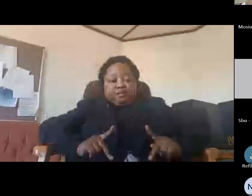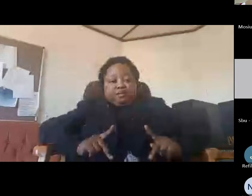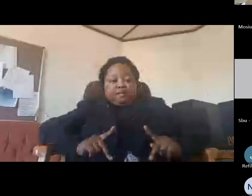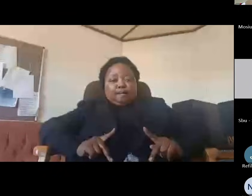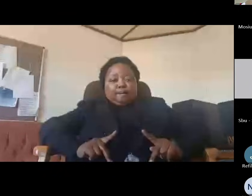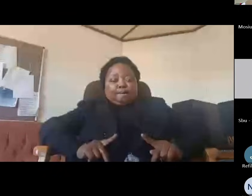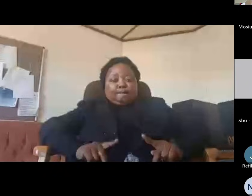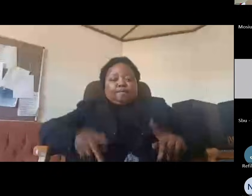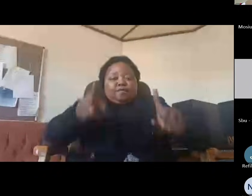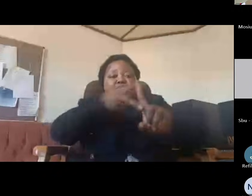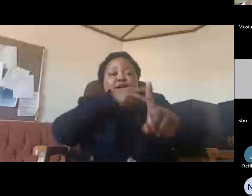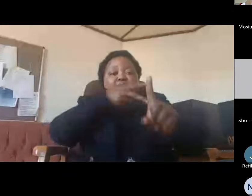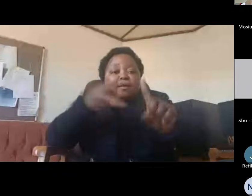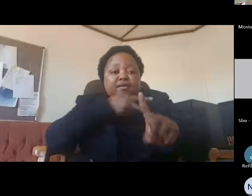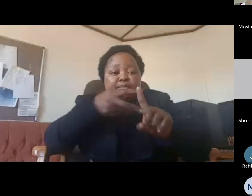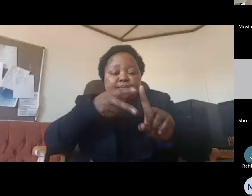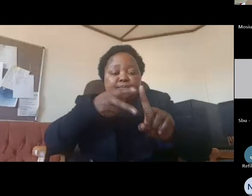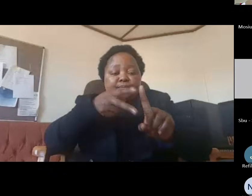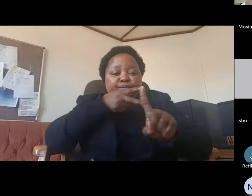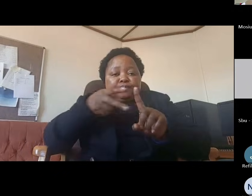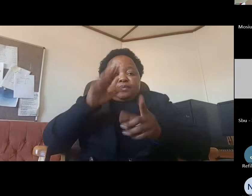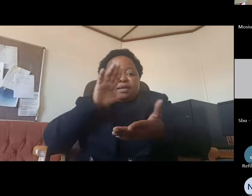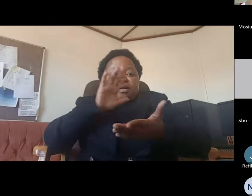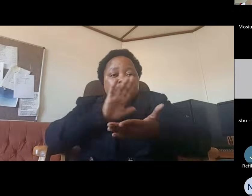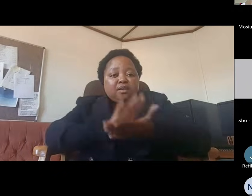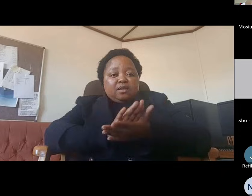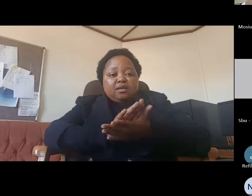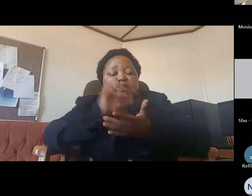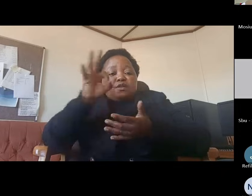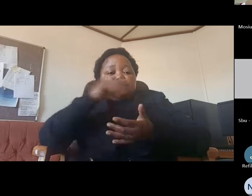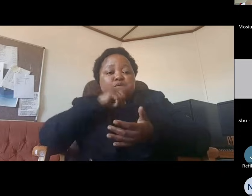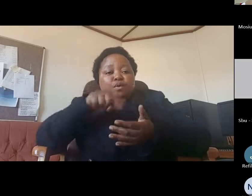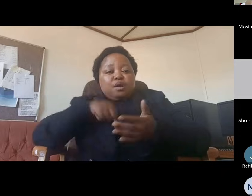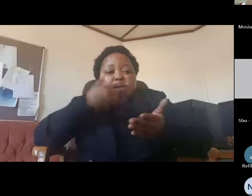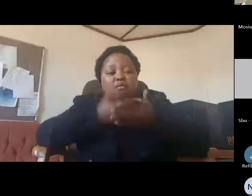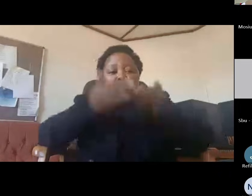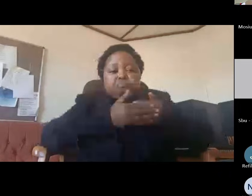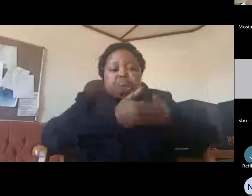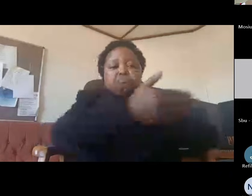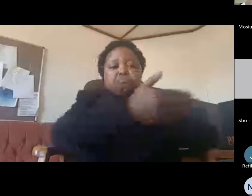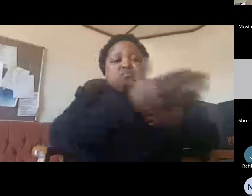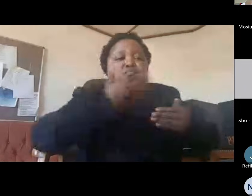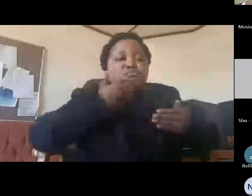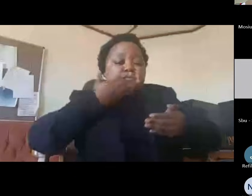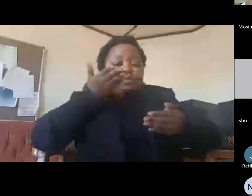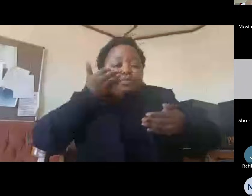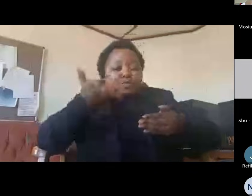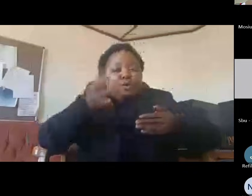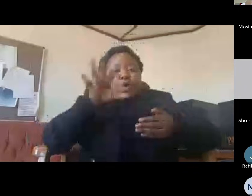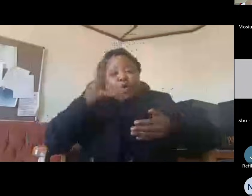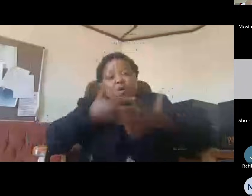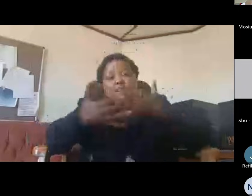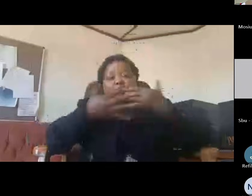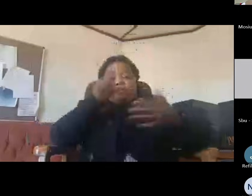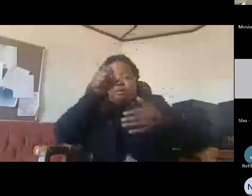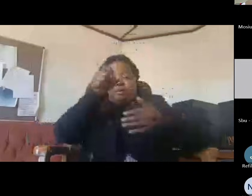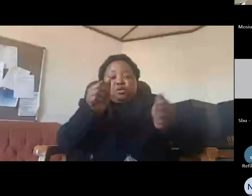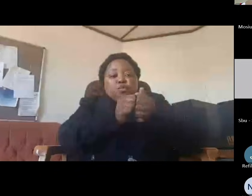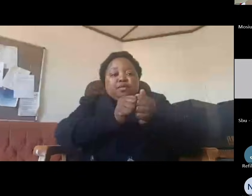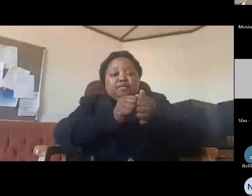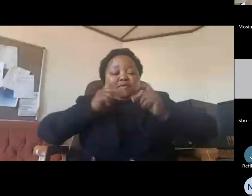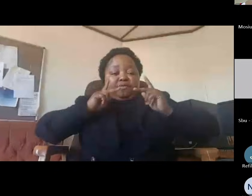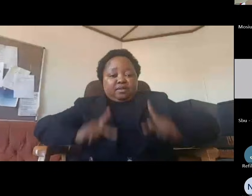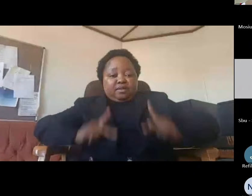violence. And if we extend that to potentially somebody who has a physical disability as well,